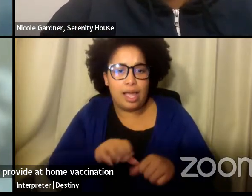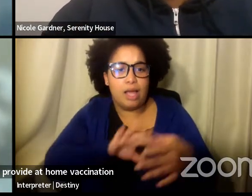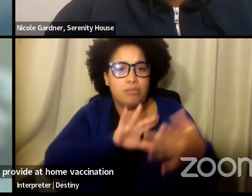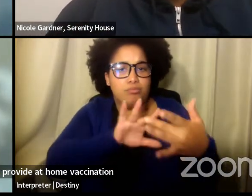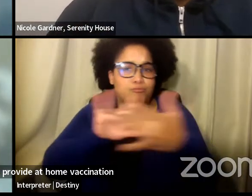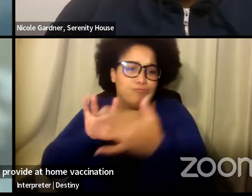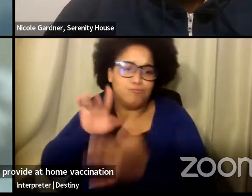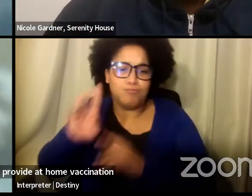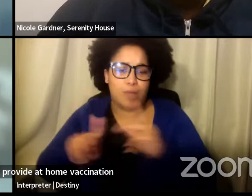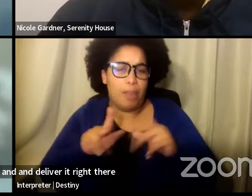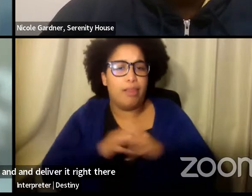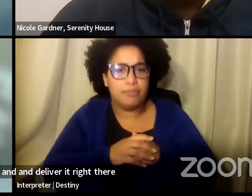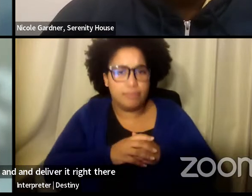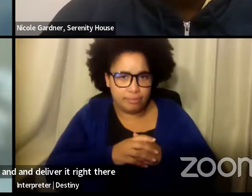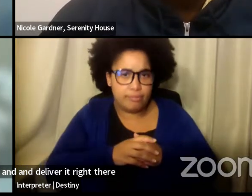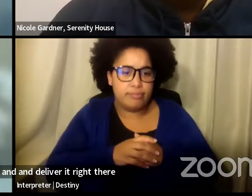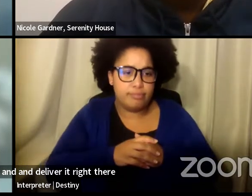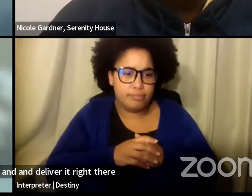people.